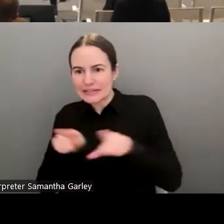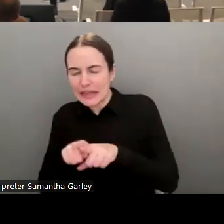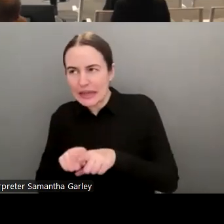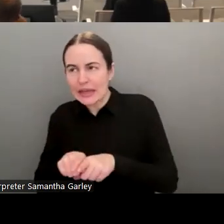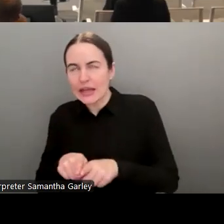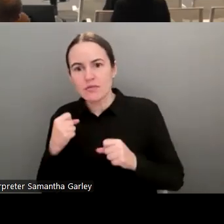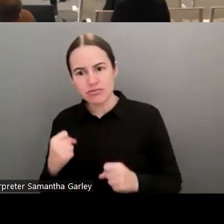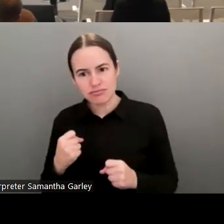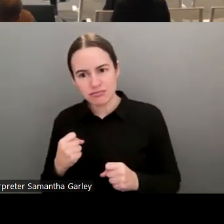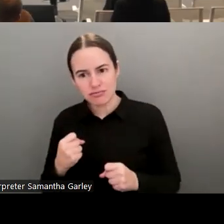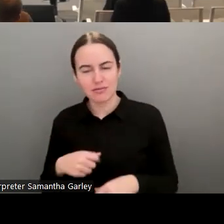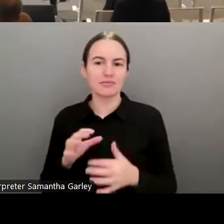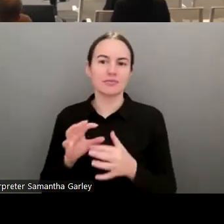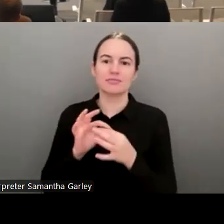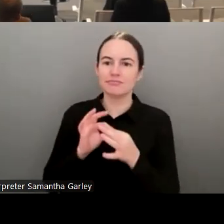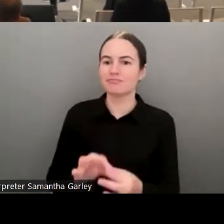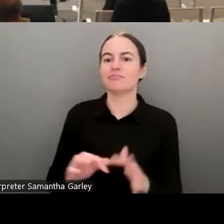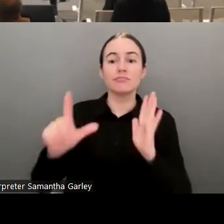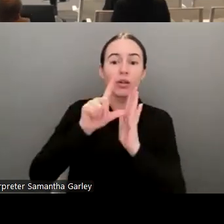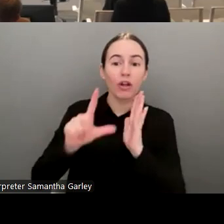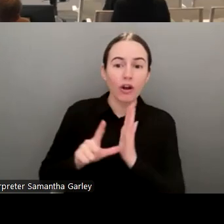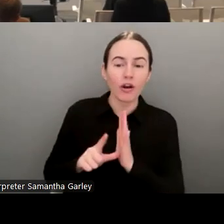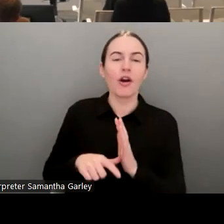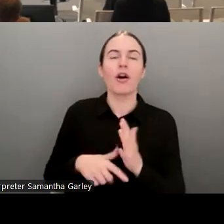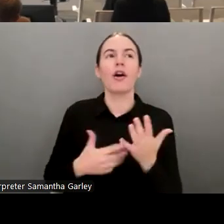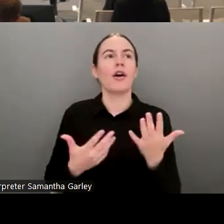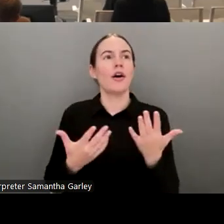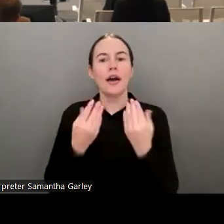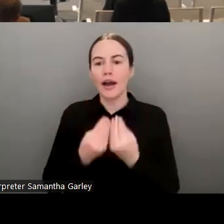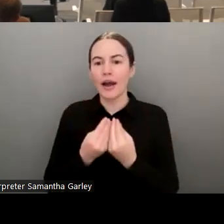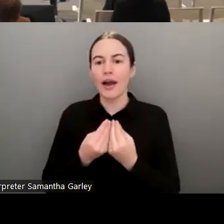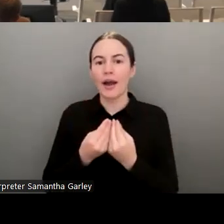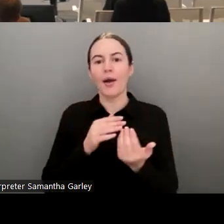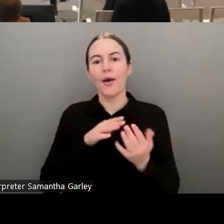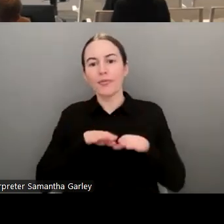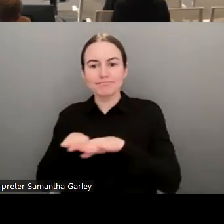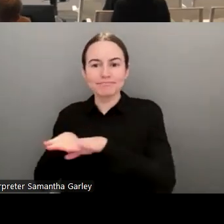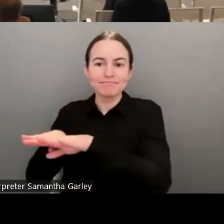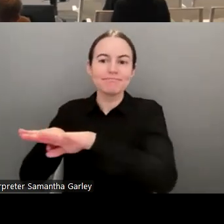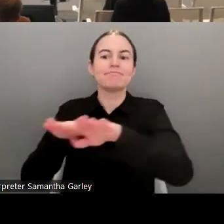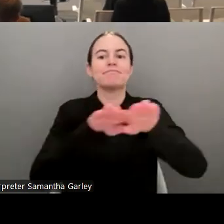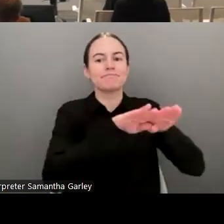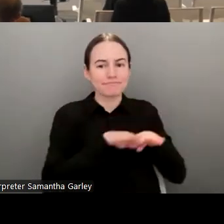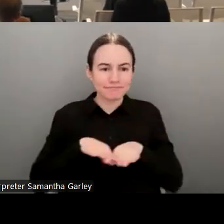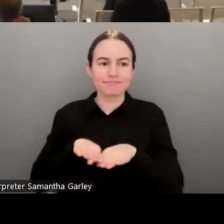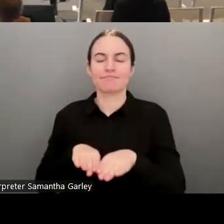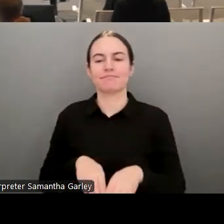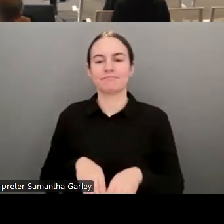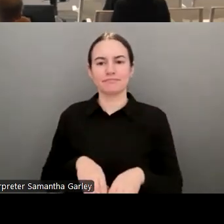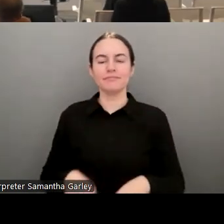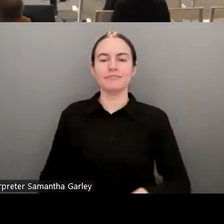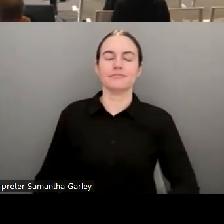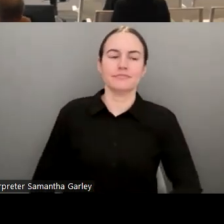frustrations when it comes to legislation and standardization and for example, the